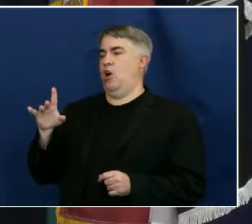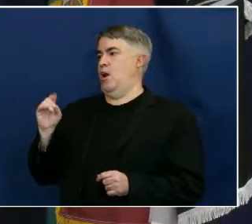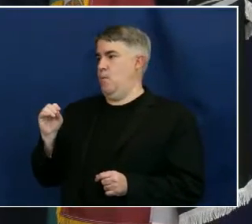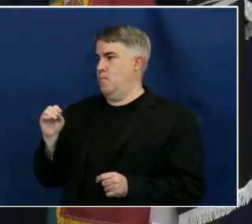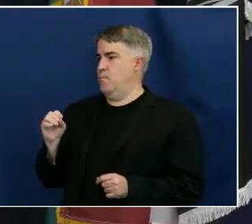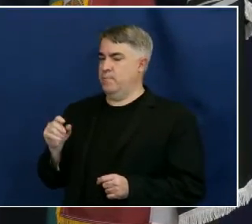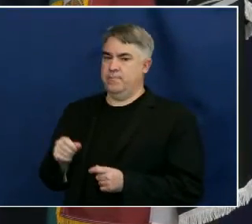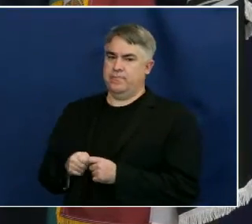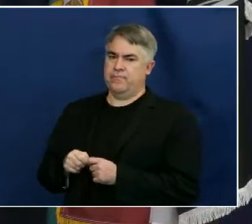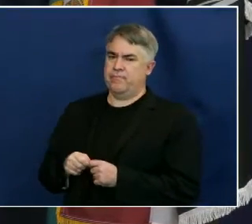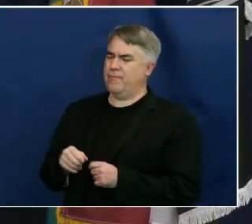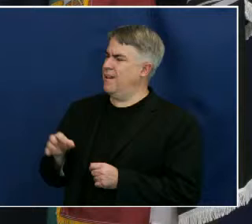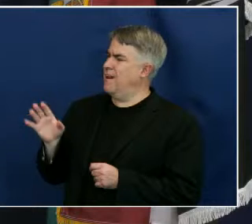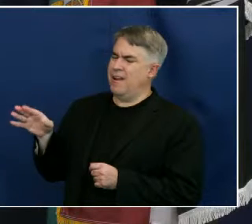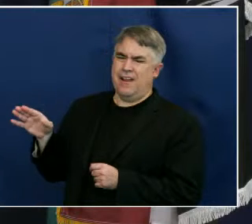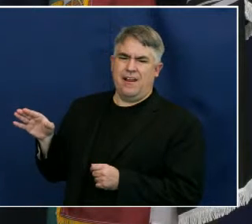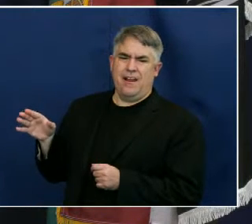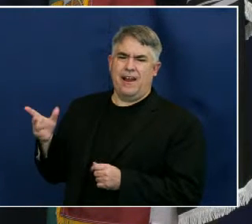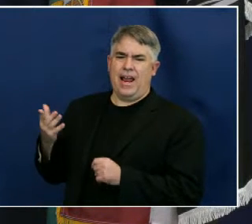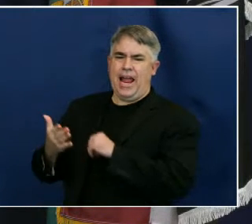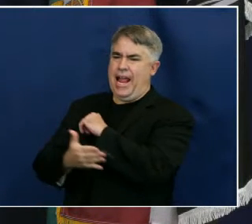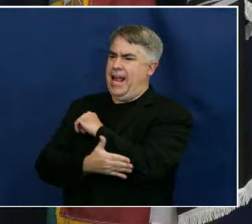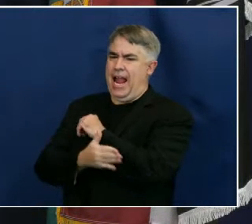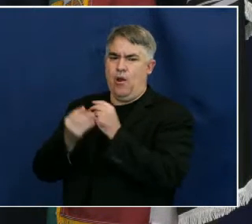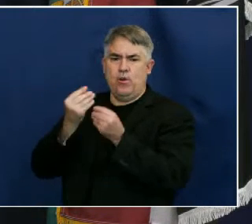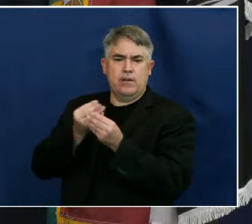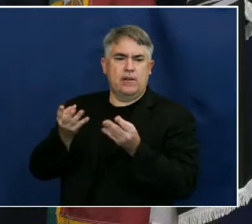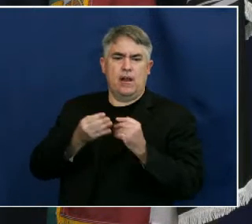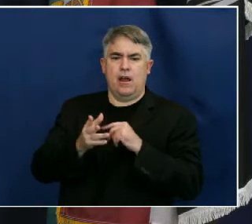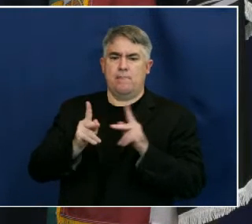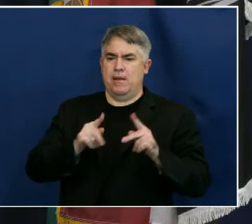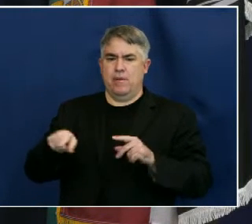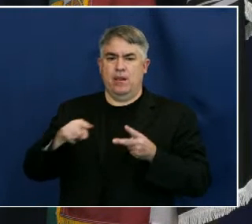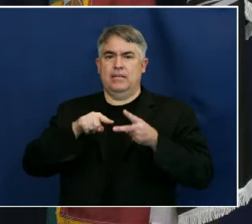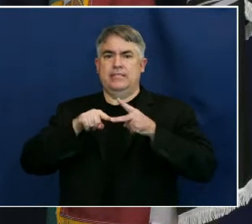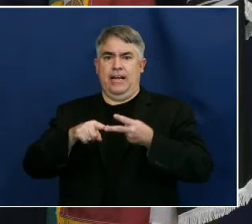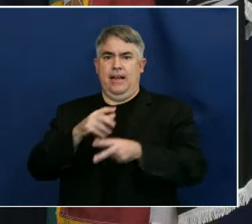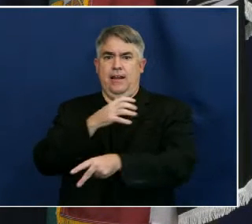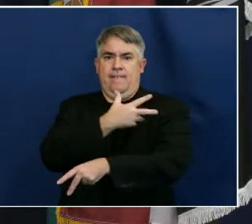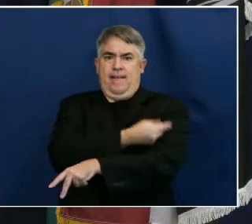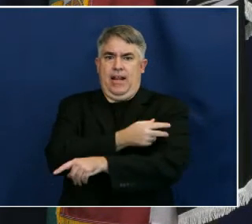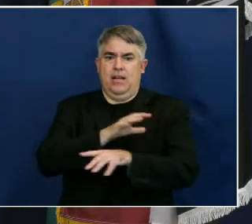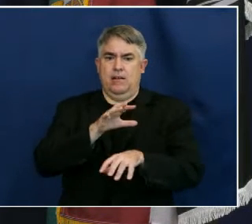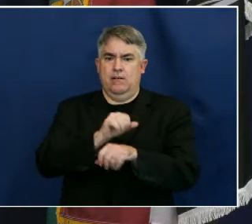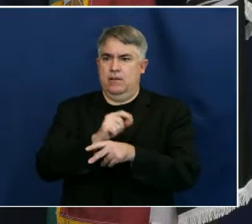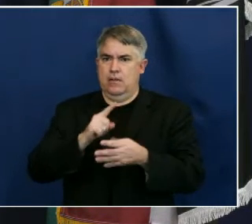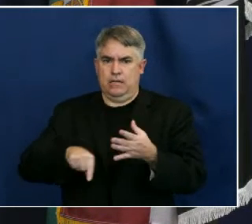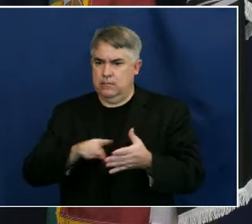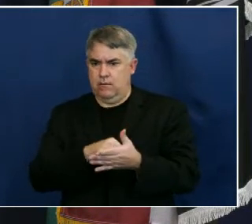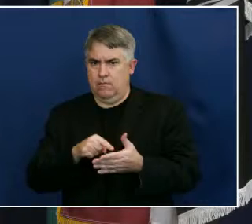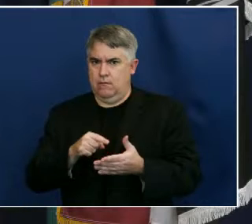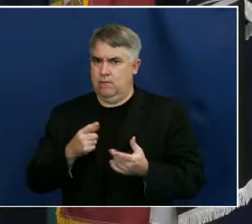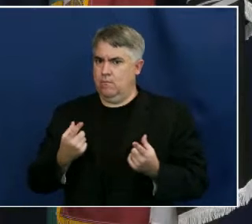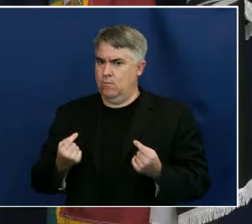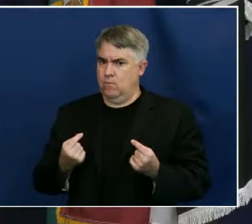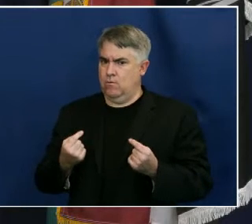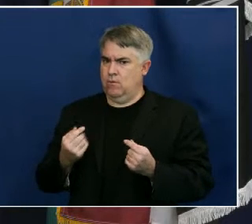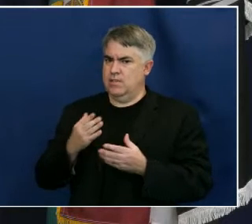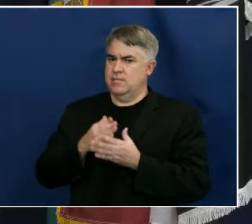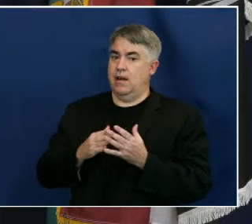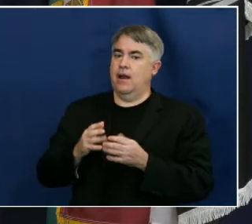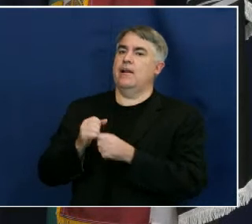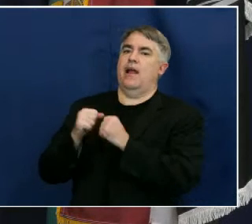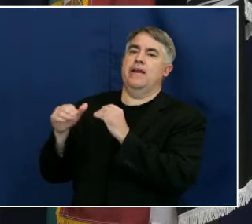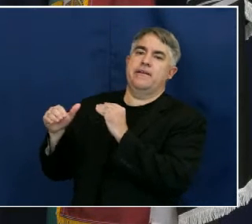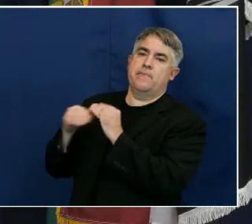got their second appointments canceled? There's been some residents who had them canceled by email, but then never